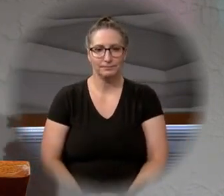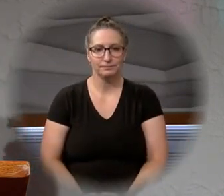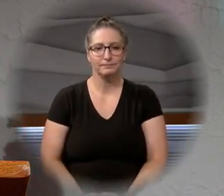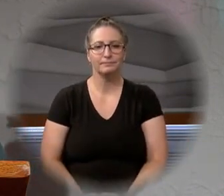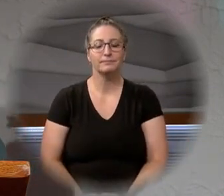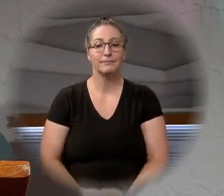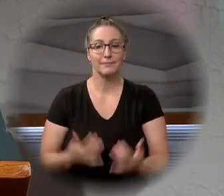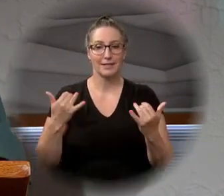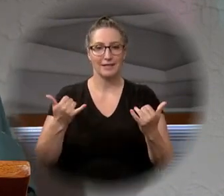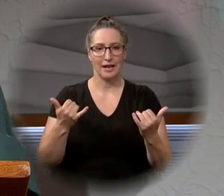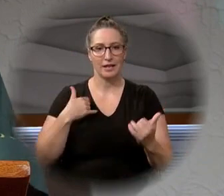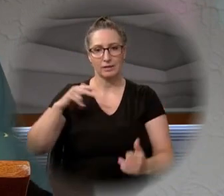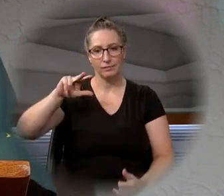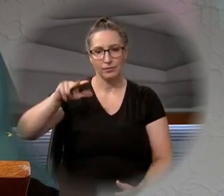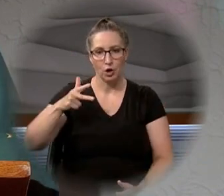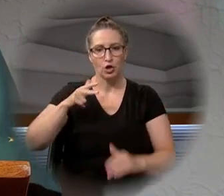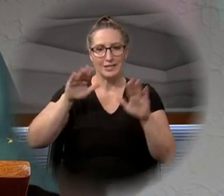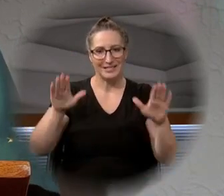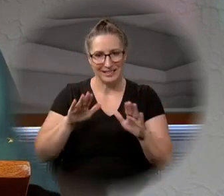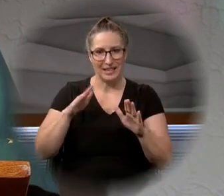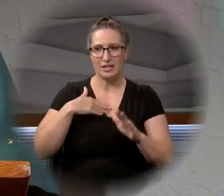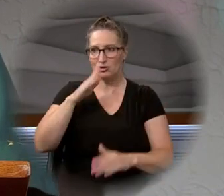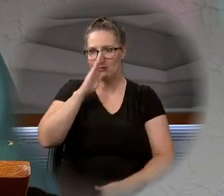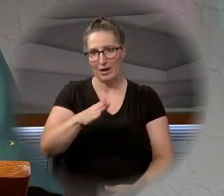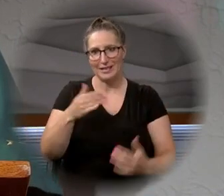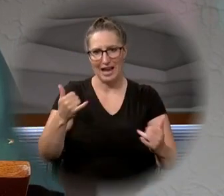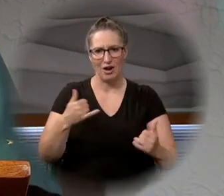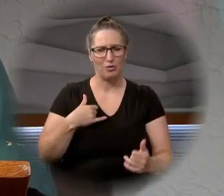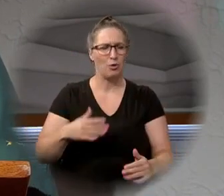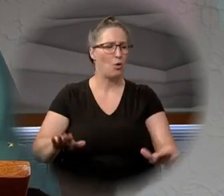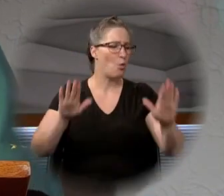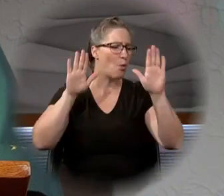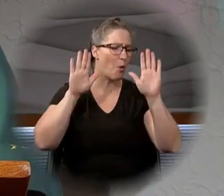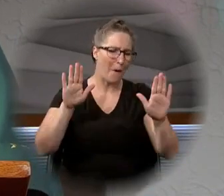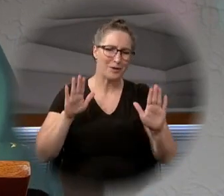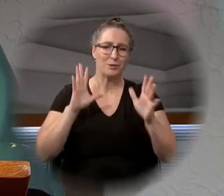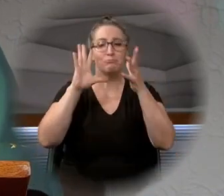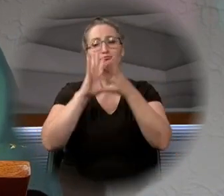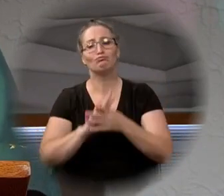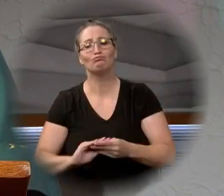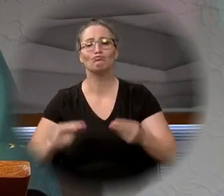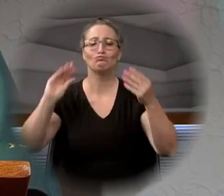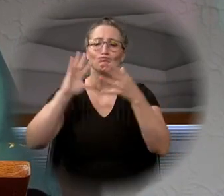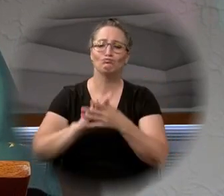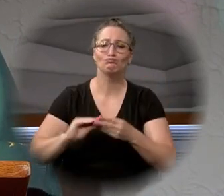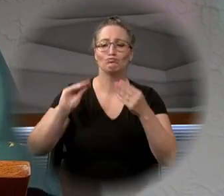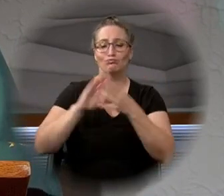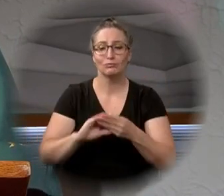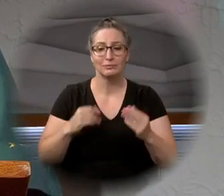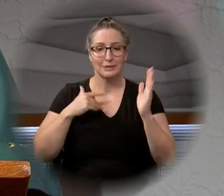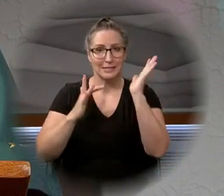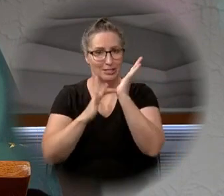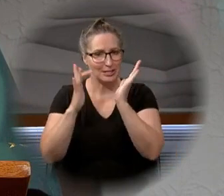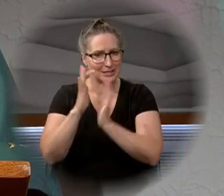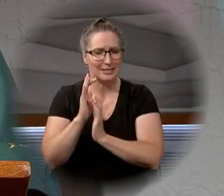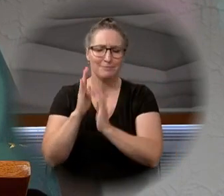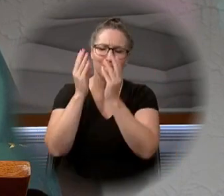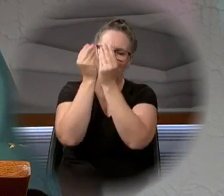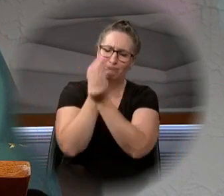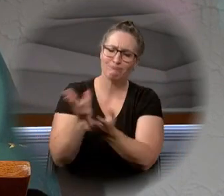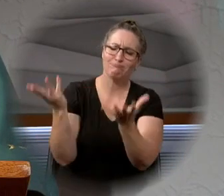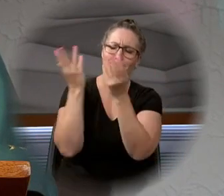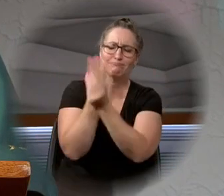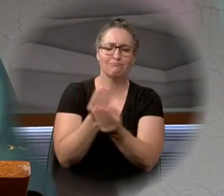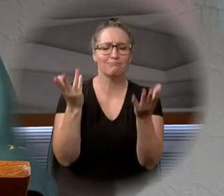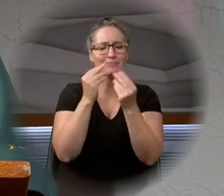So on this third Sunday in a row, we hear these wonderful parables of Jesus, just sharing the